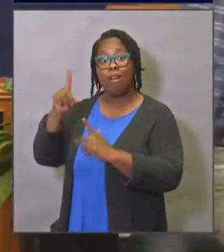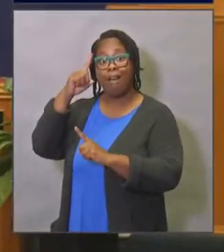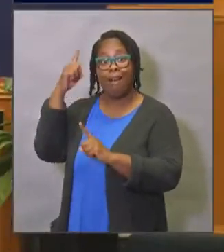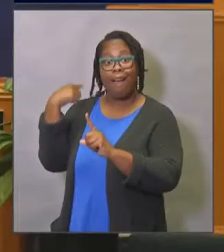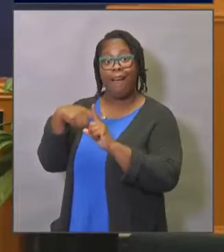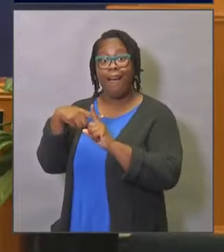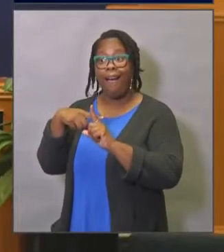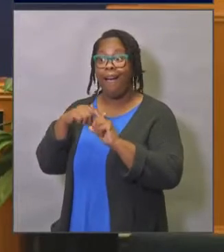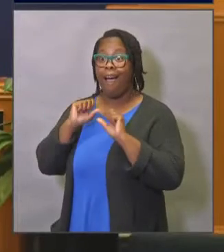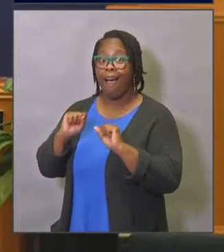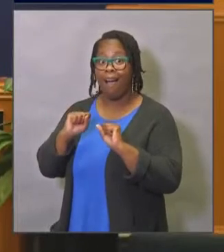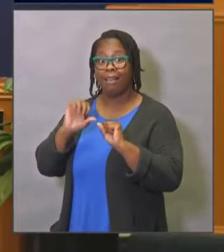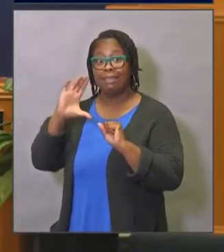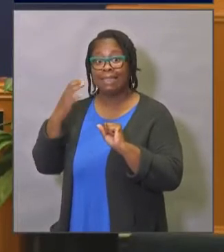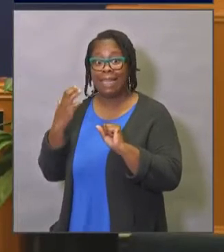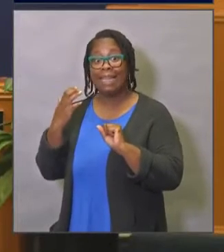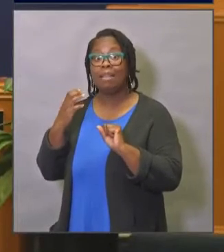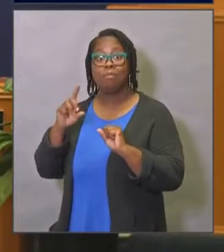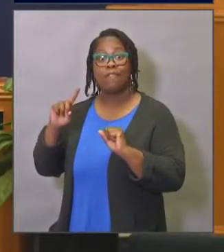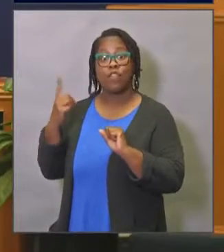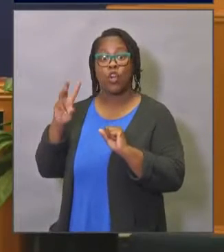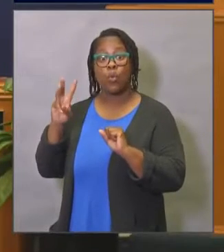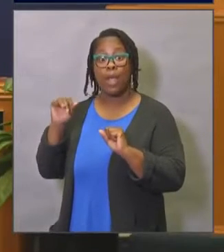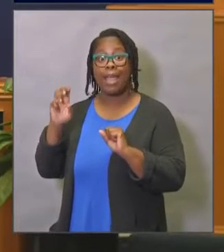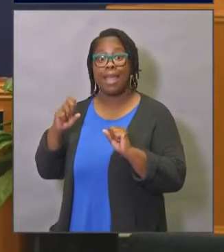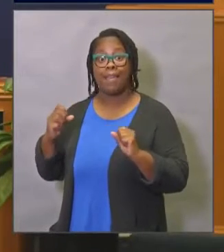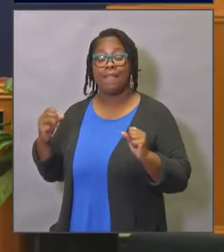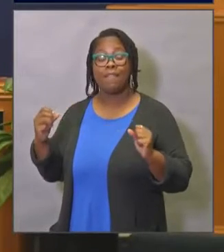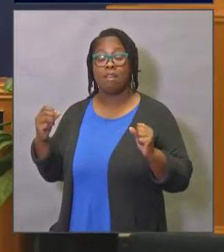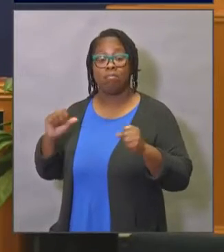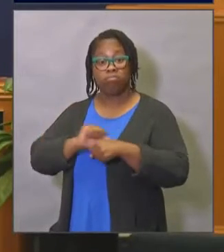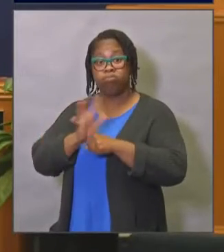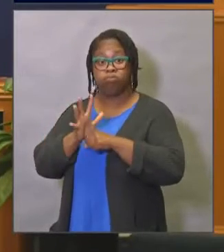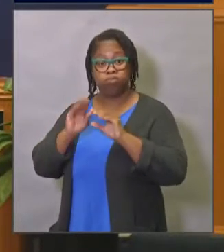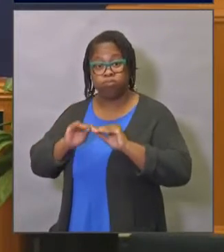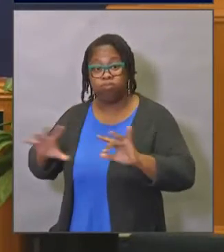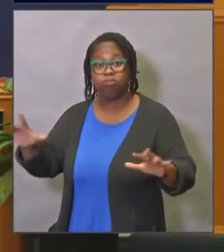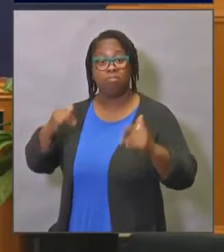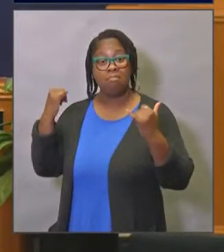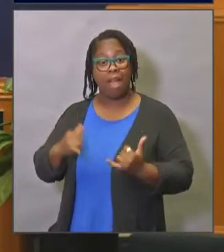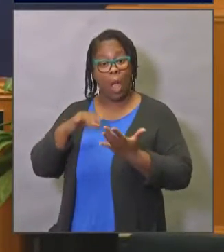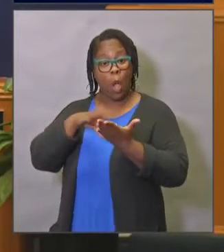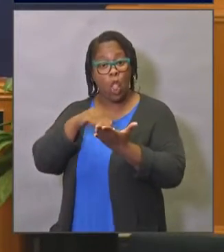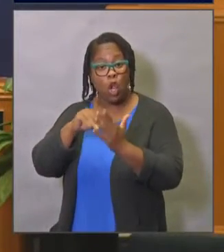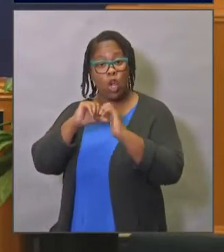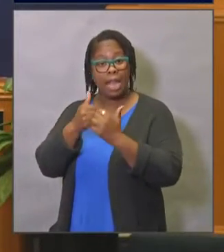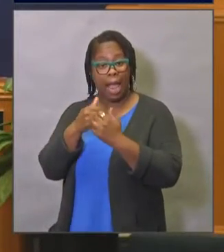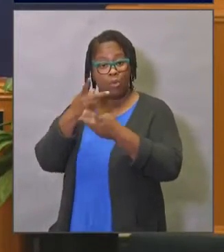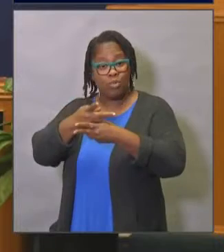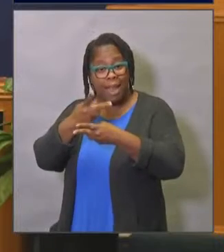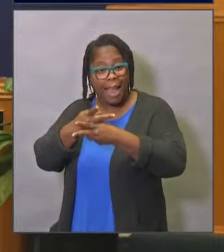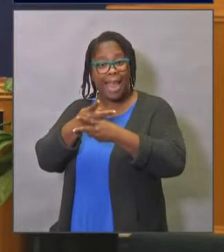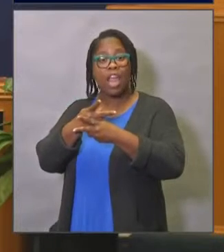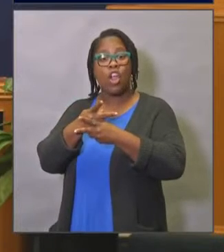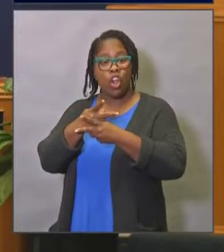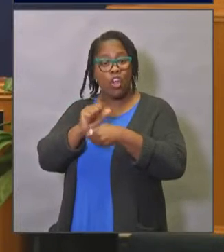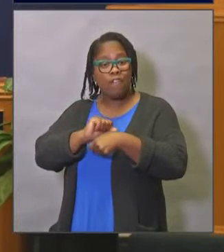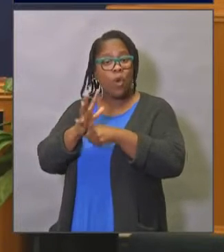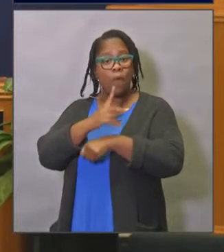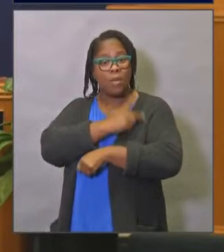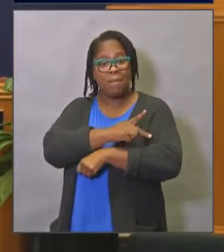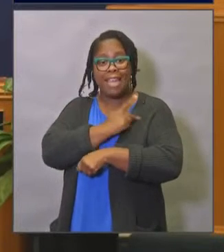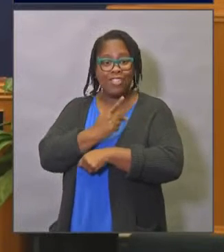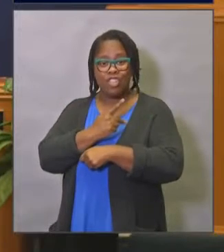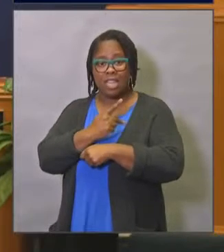our worst wave of the pandemic and that doctors just knew how to better treat COVID patients. and mortality was down. Now the state is seeing